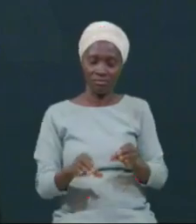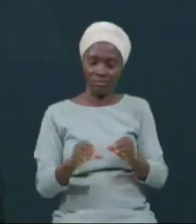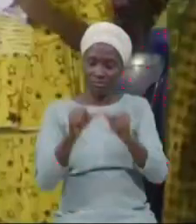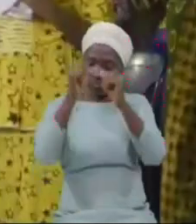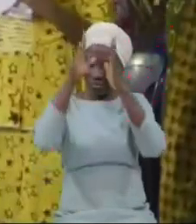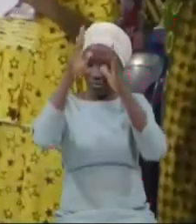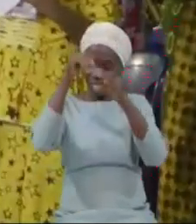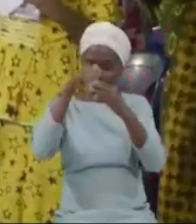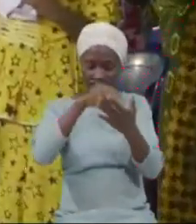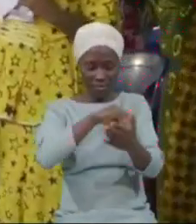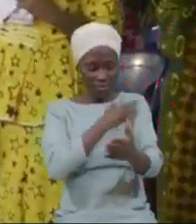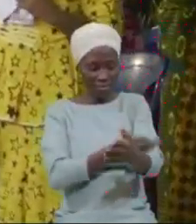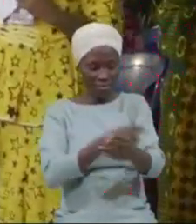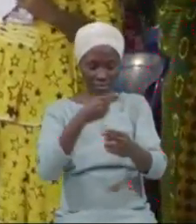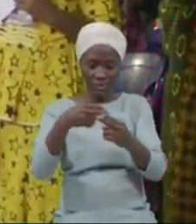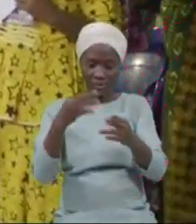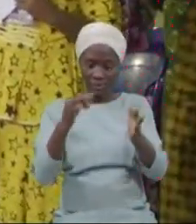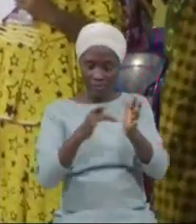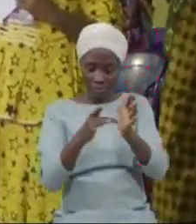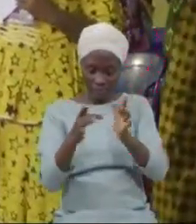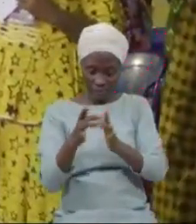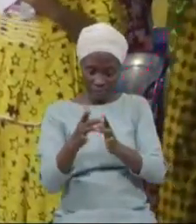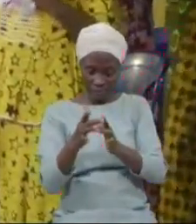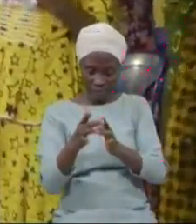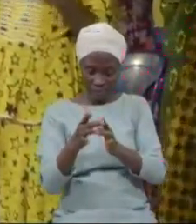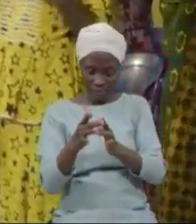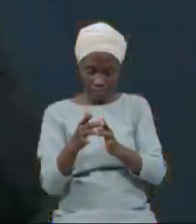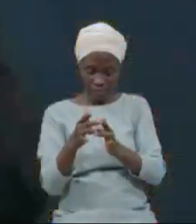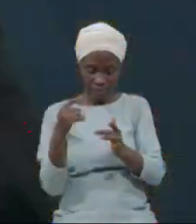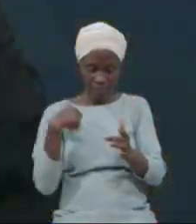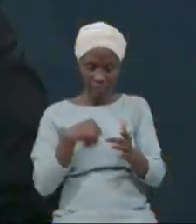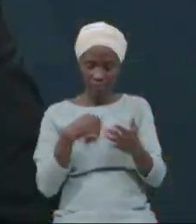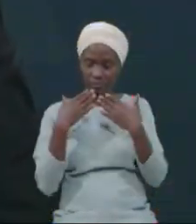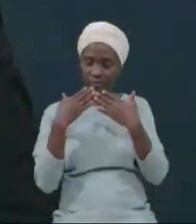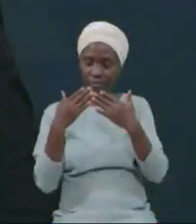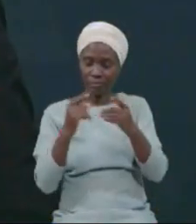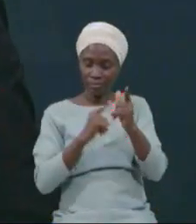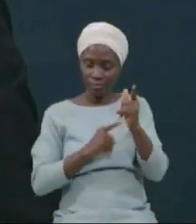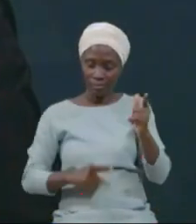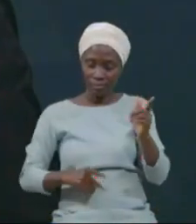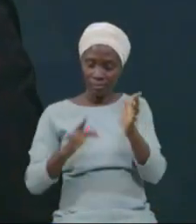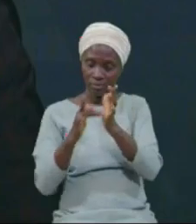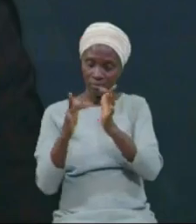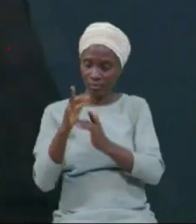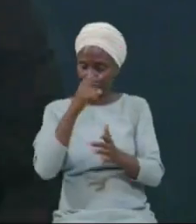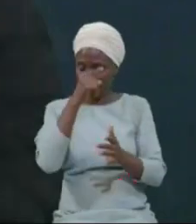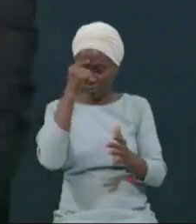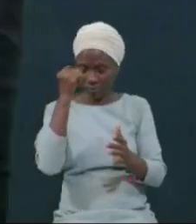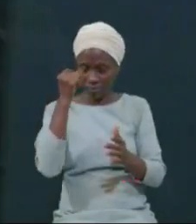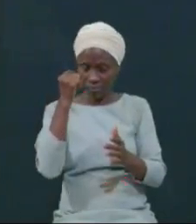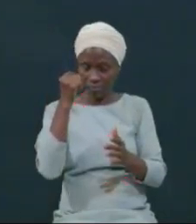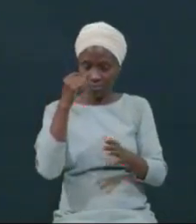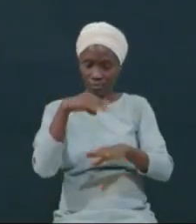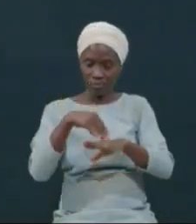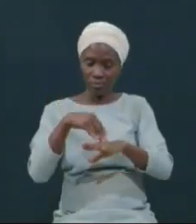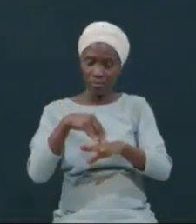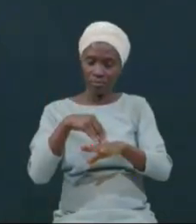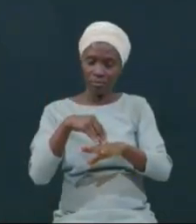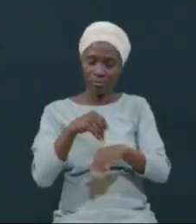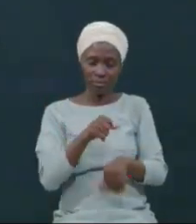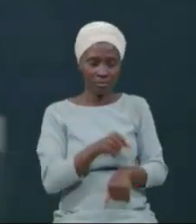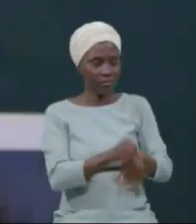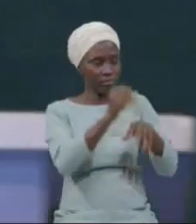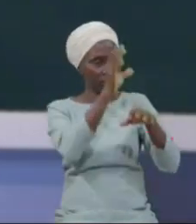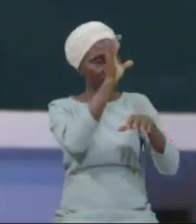Jesus, we thank you, Lord Jesus, because at Calvary, you paid for each